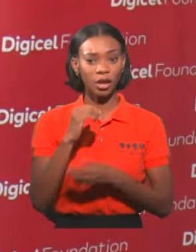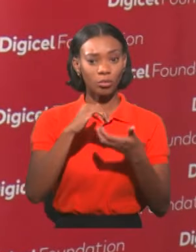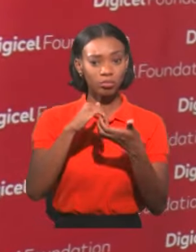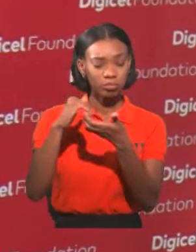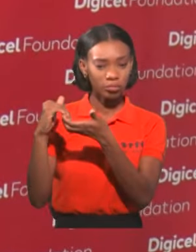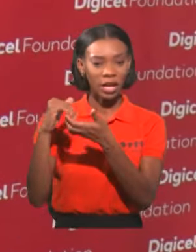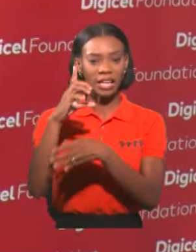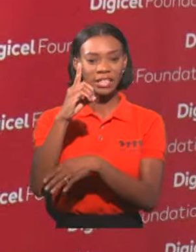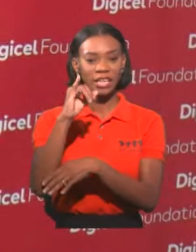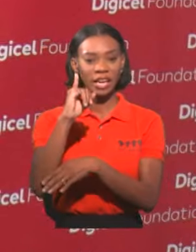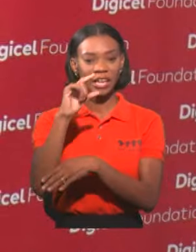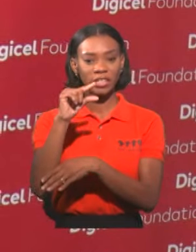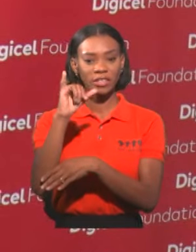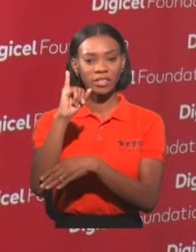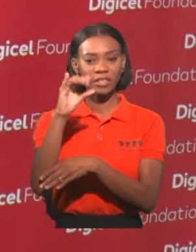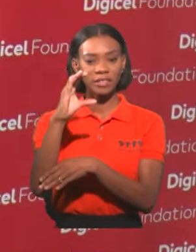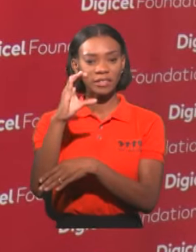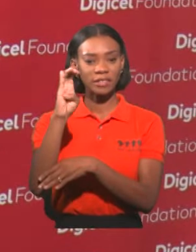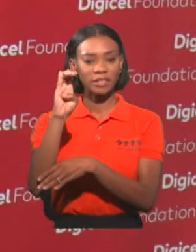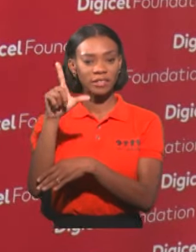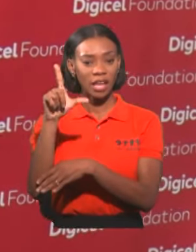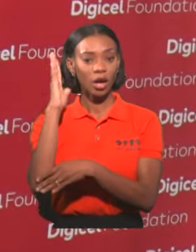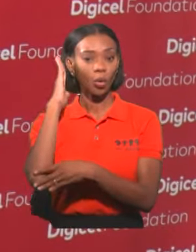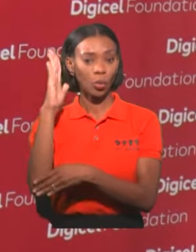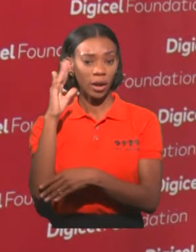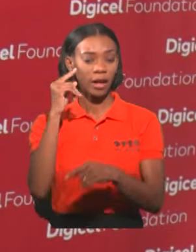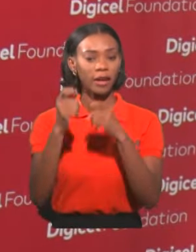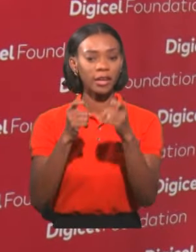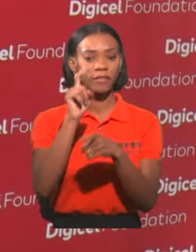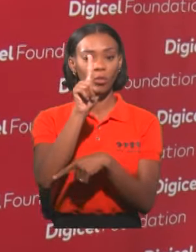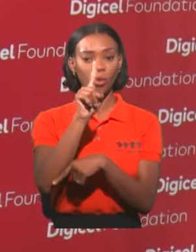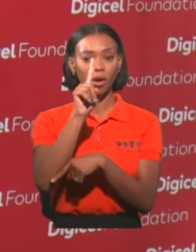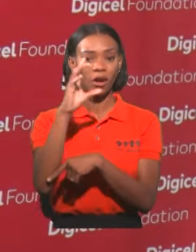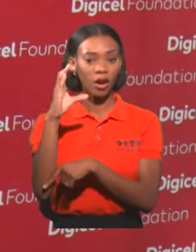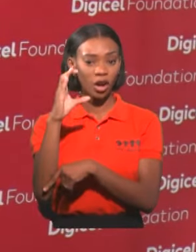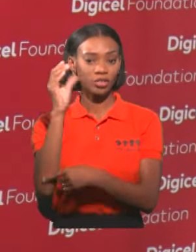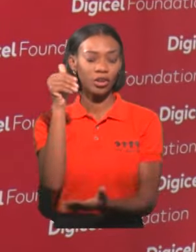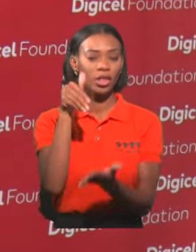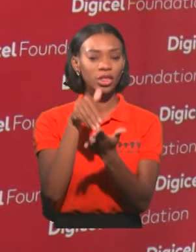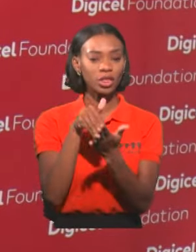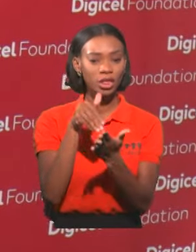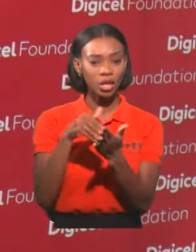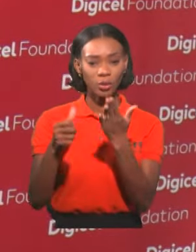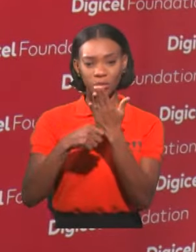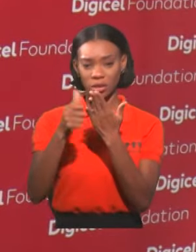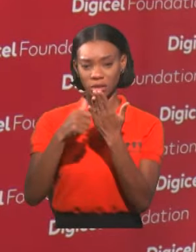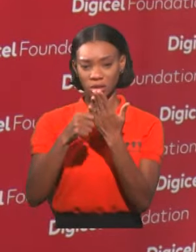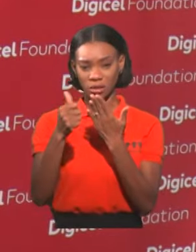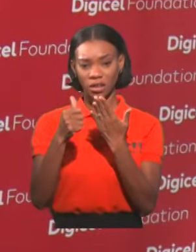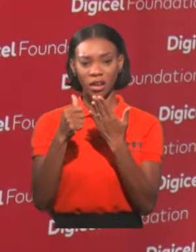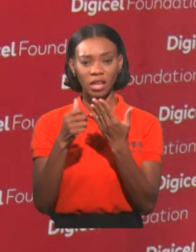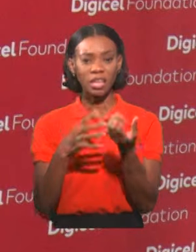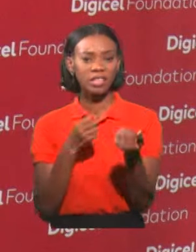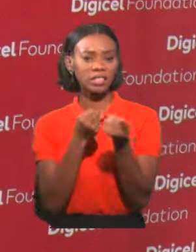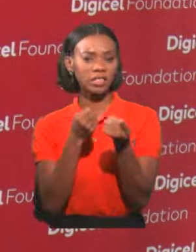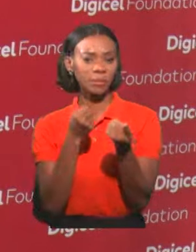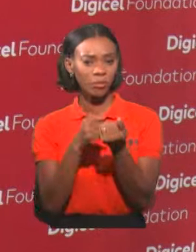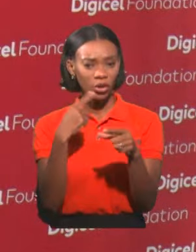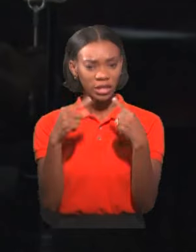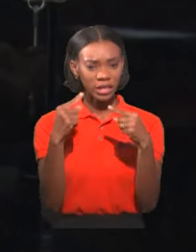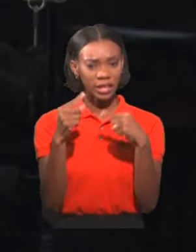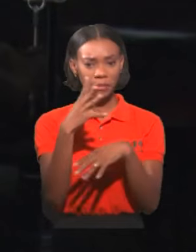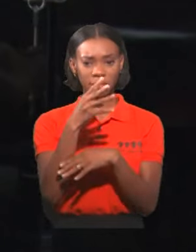contribute $100,000 towards the event. Part of the plan is to attract more support for the games through some unique